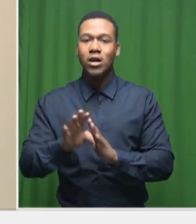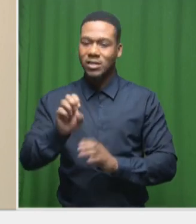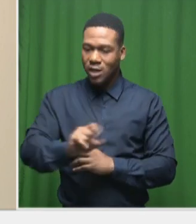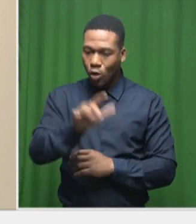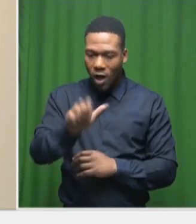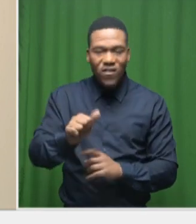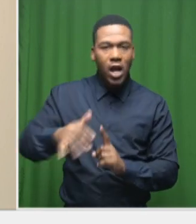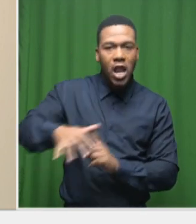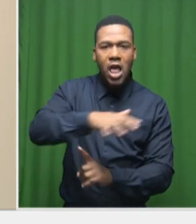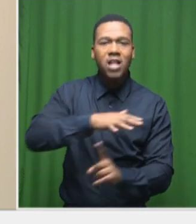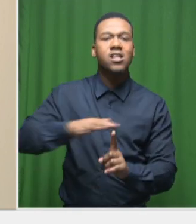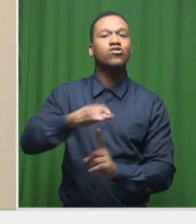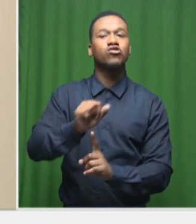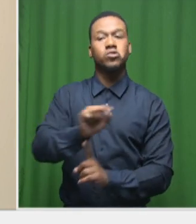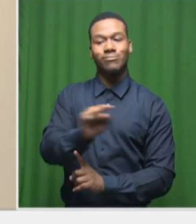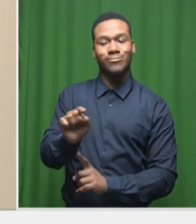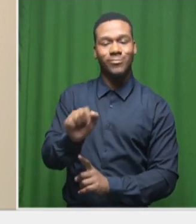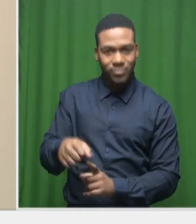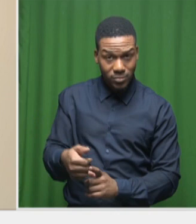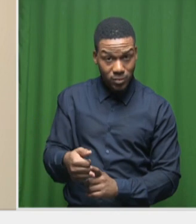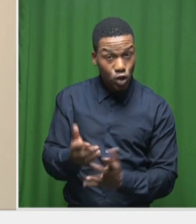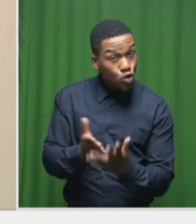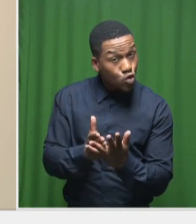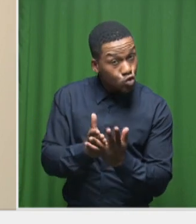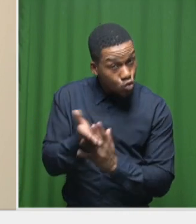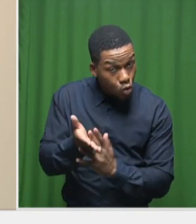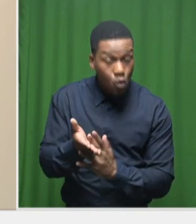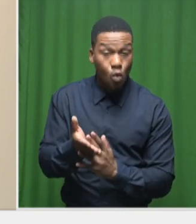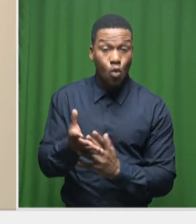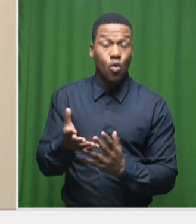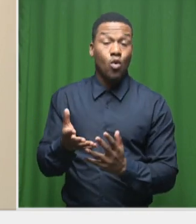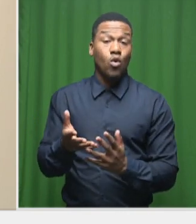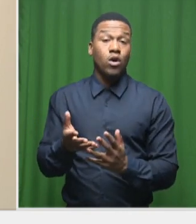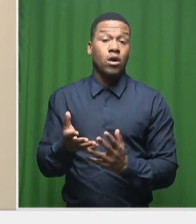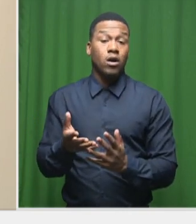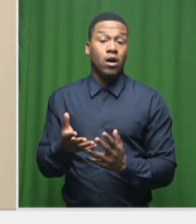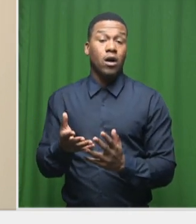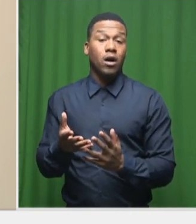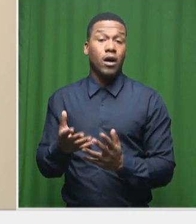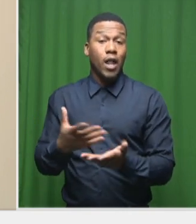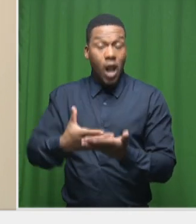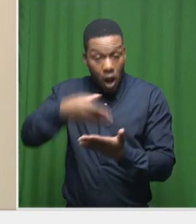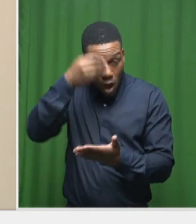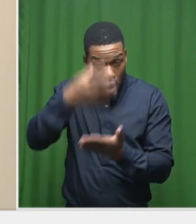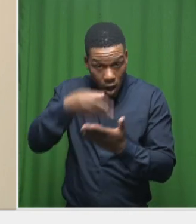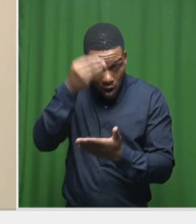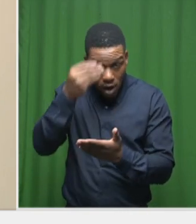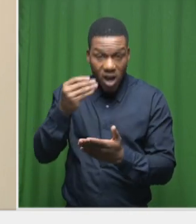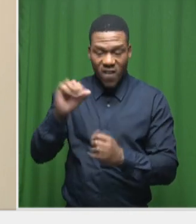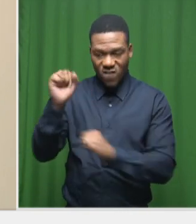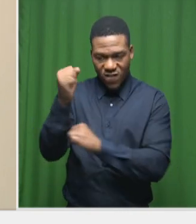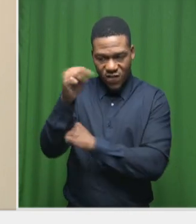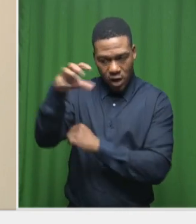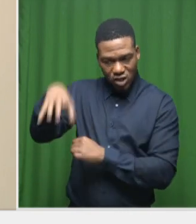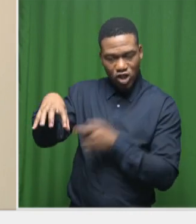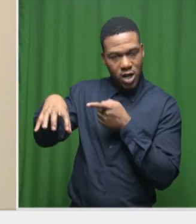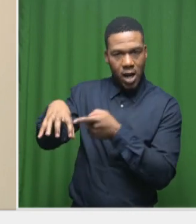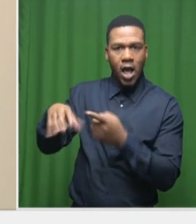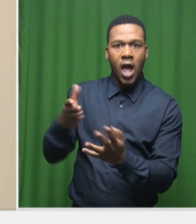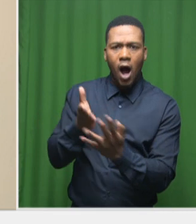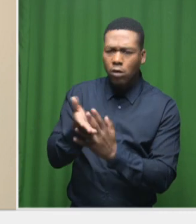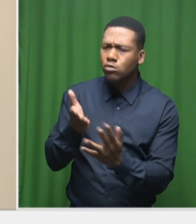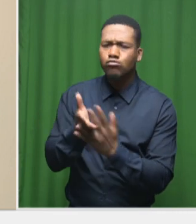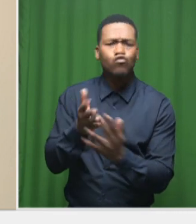industry. And through this learning factory, which we're saying it's accessible to the industry, to the South Africans, to